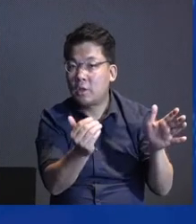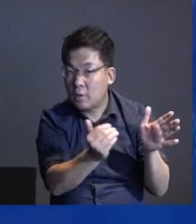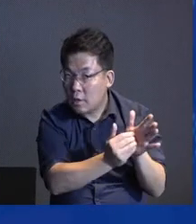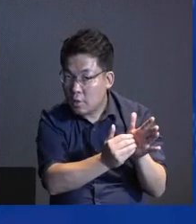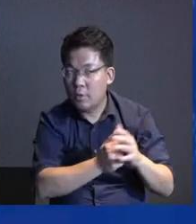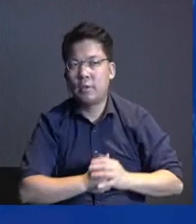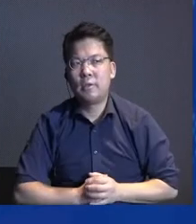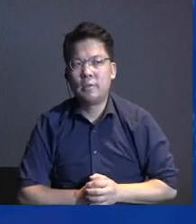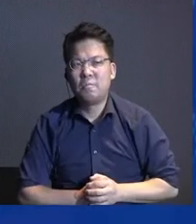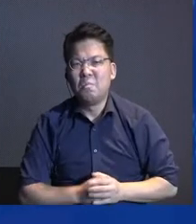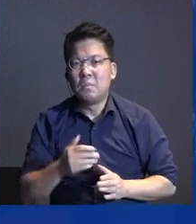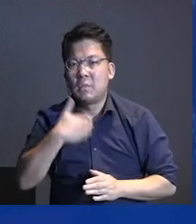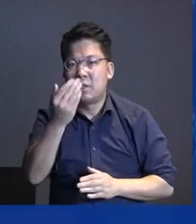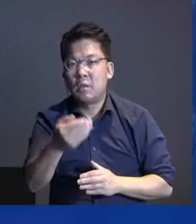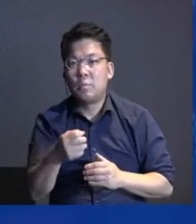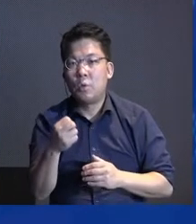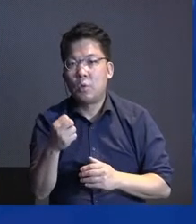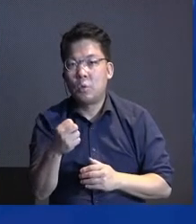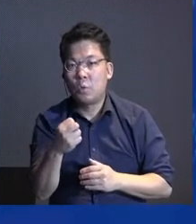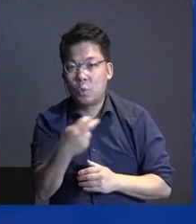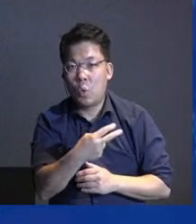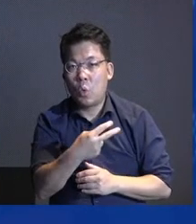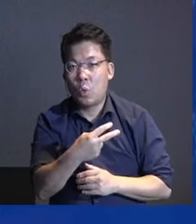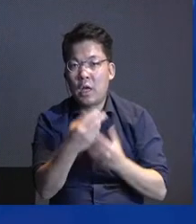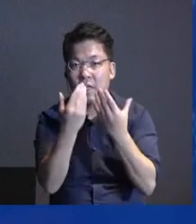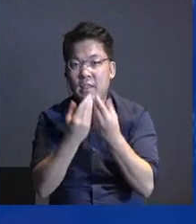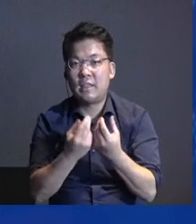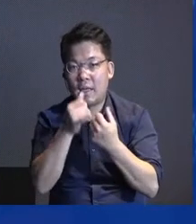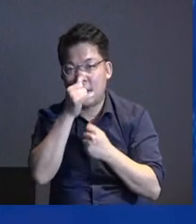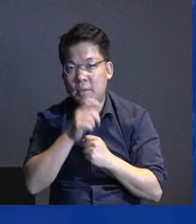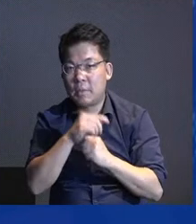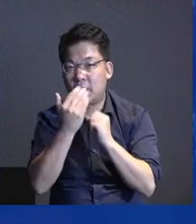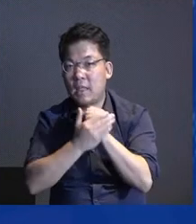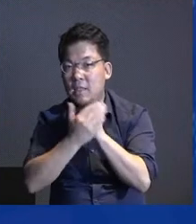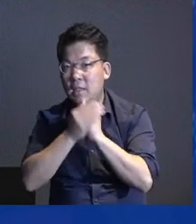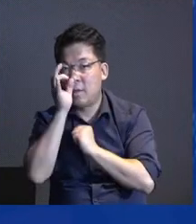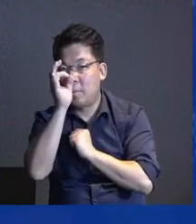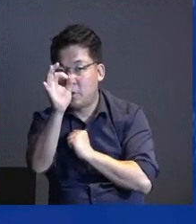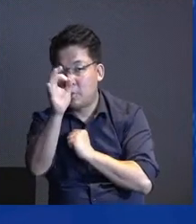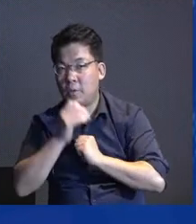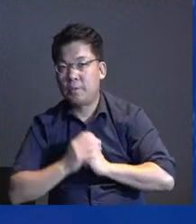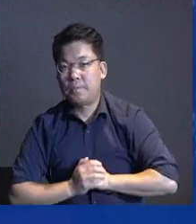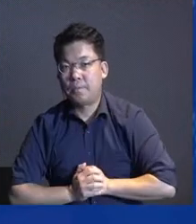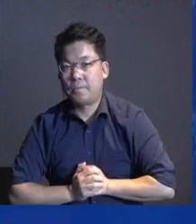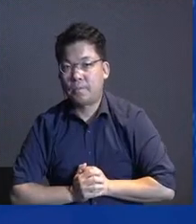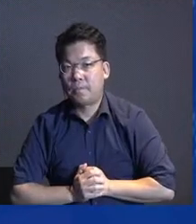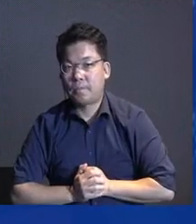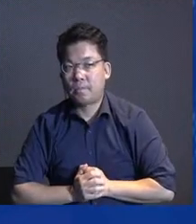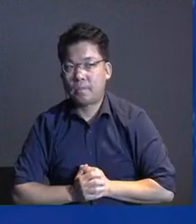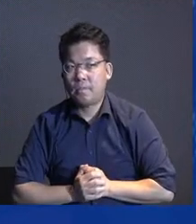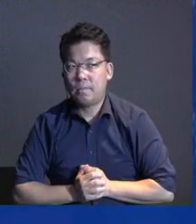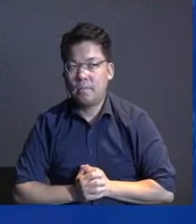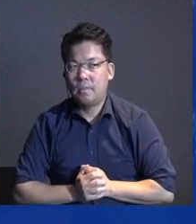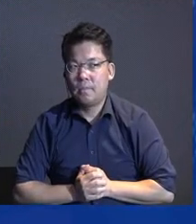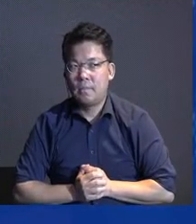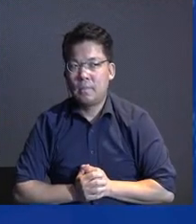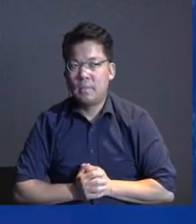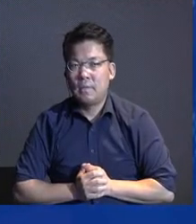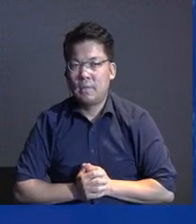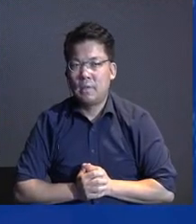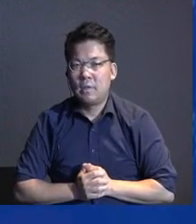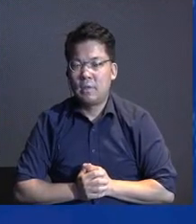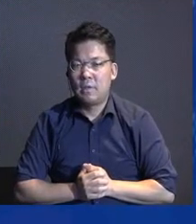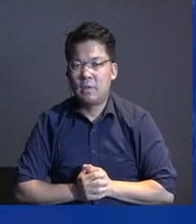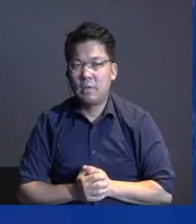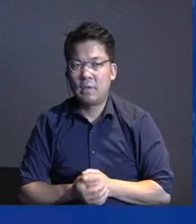another example that you also see on the picture. Together they visited a virtual game room, so also kind of